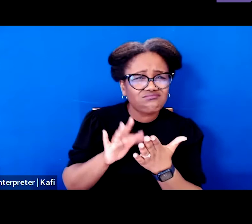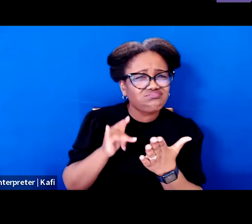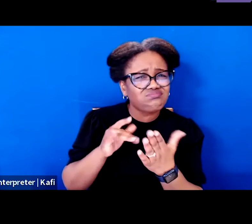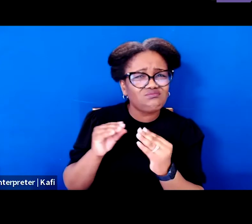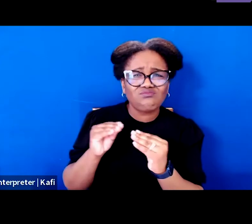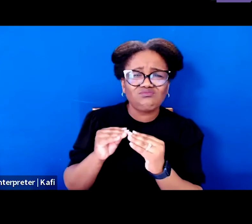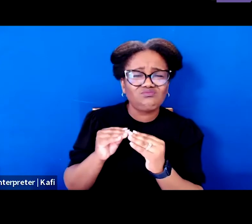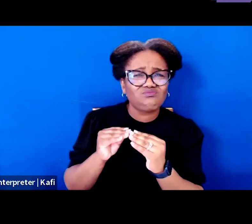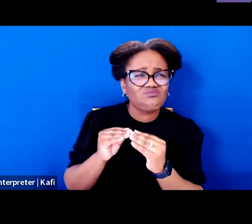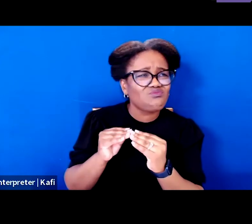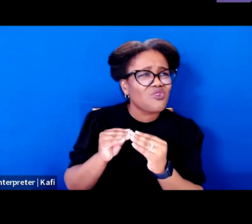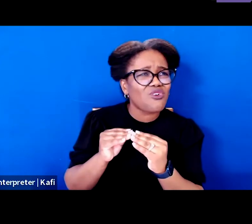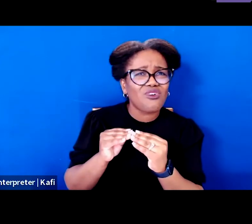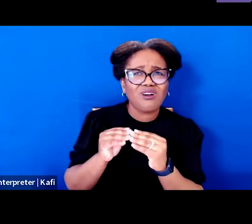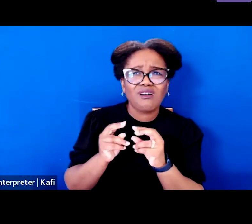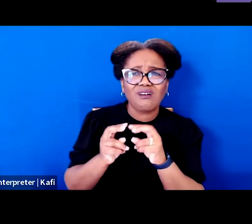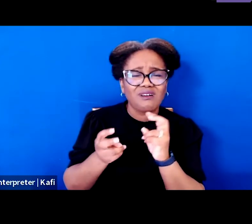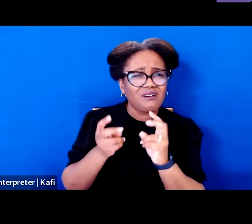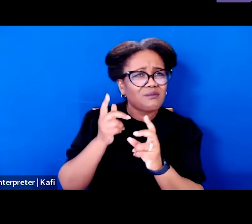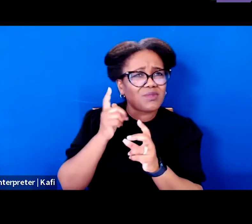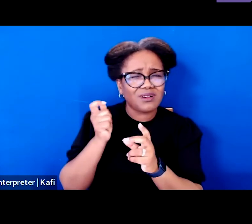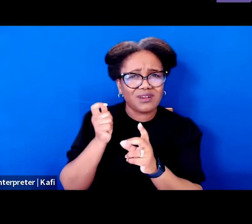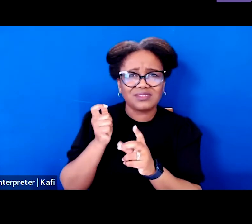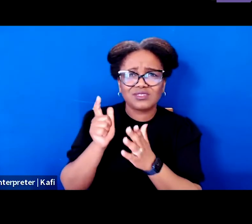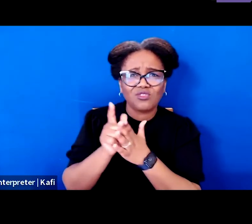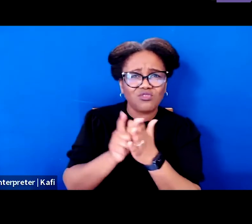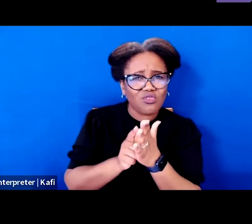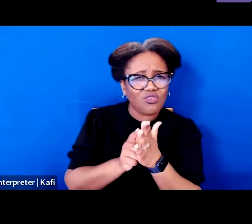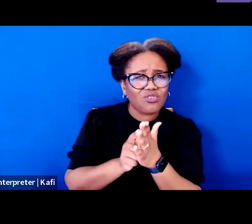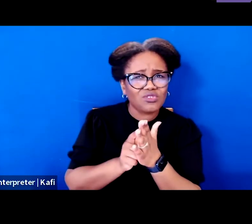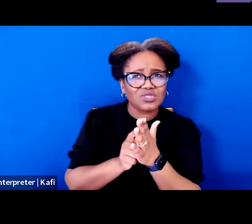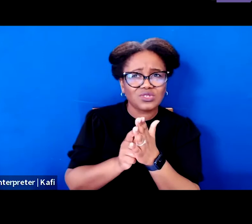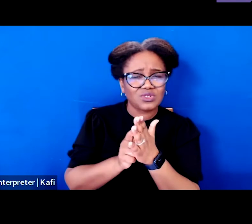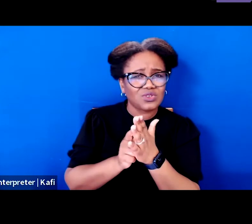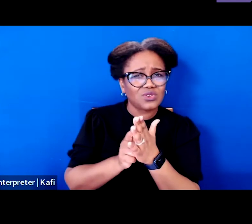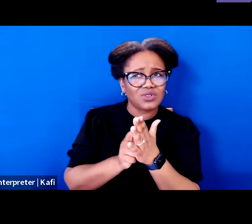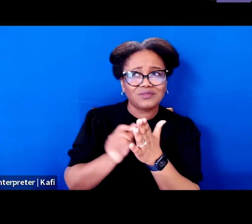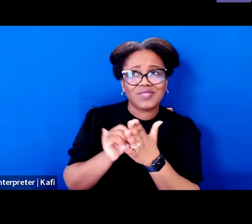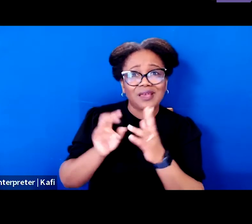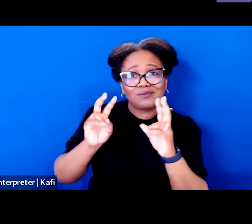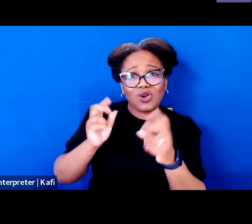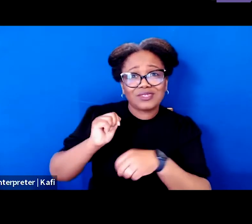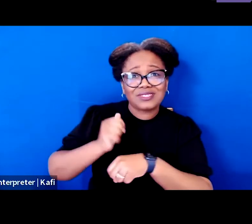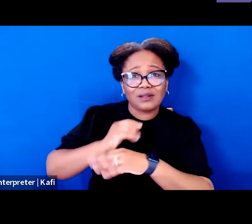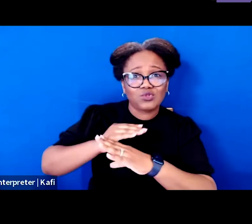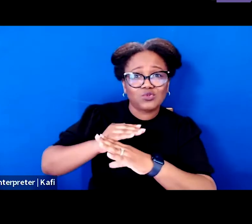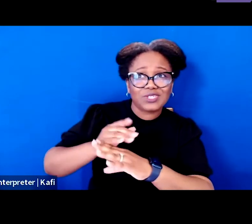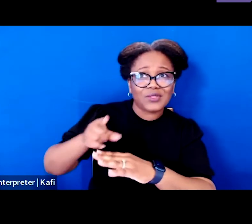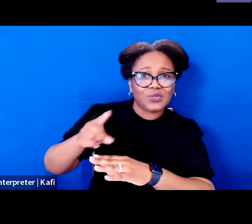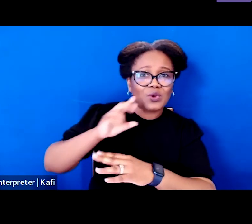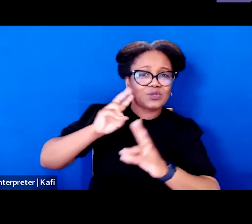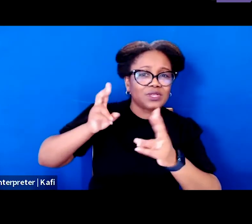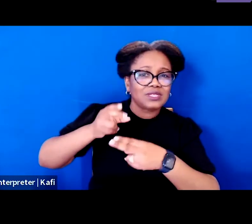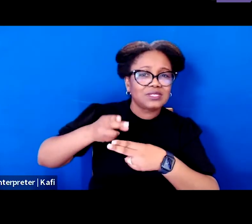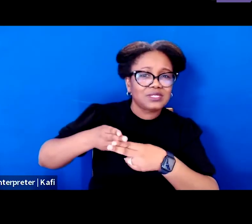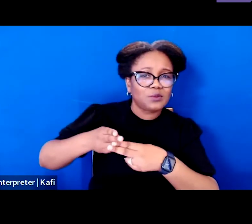continues to be so much inequity and state violence. And so when I look around the world and see